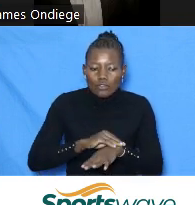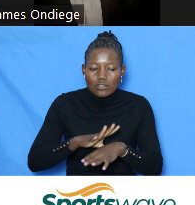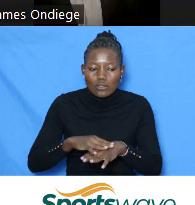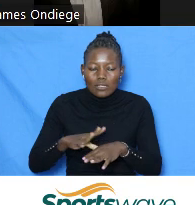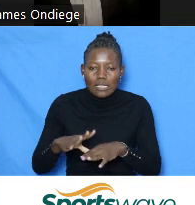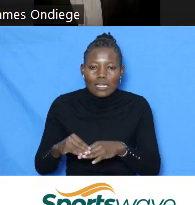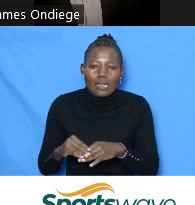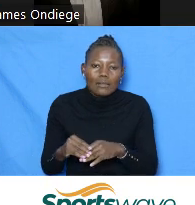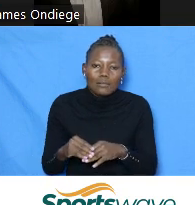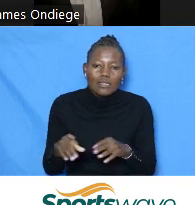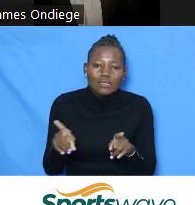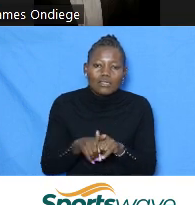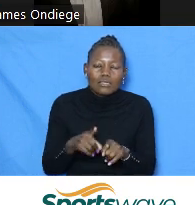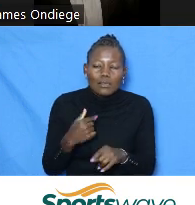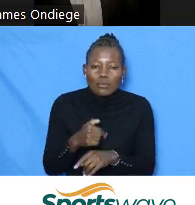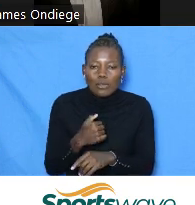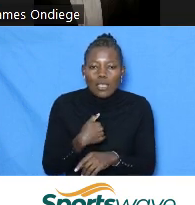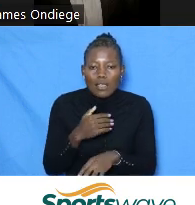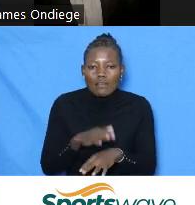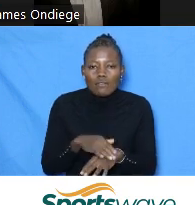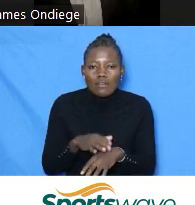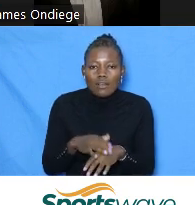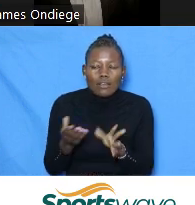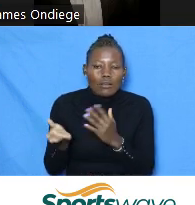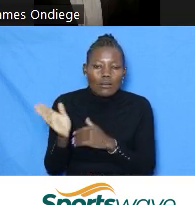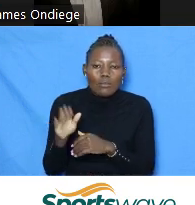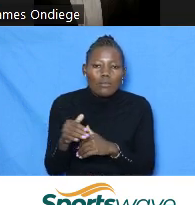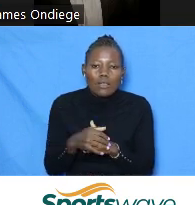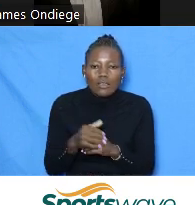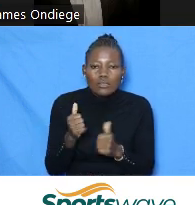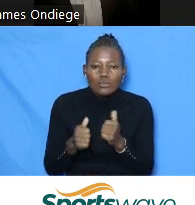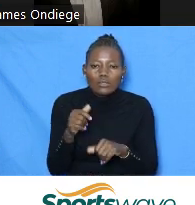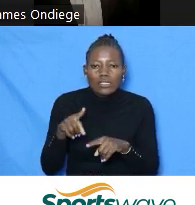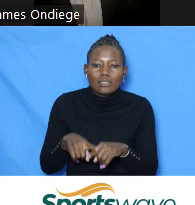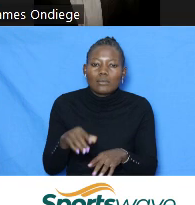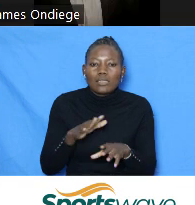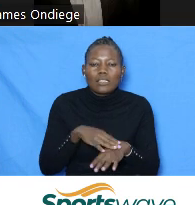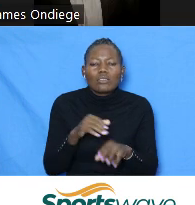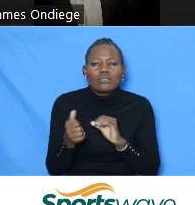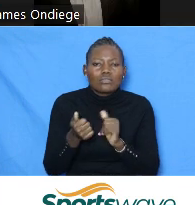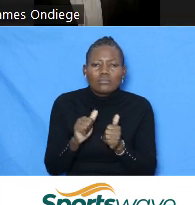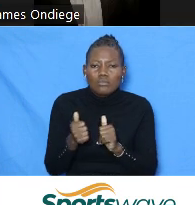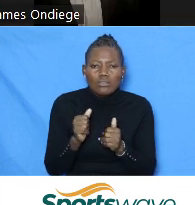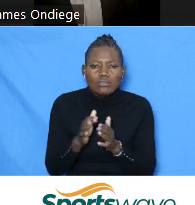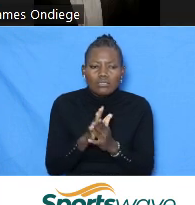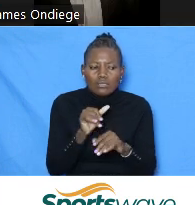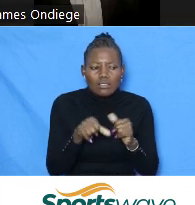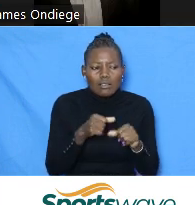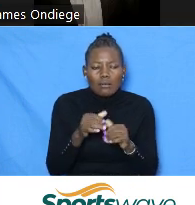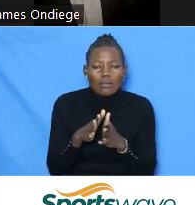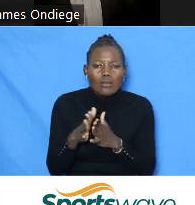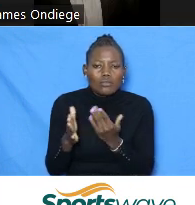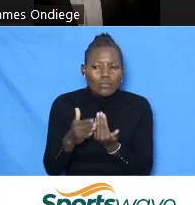rehabilitation. And then you have to have proper return to play protocols, which are dependent on the sport. So in terms of immediate